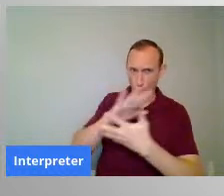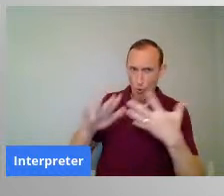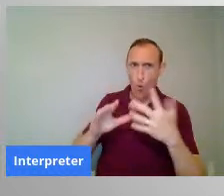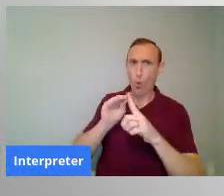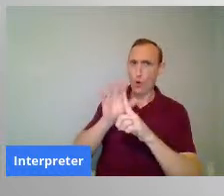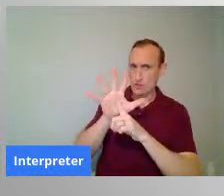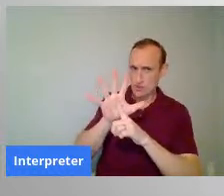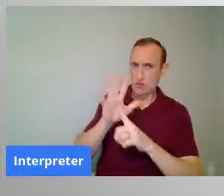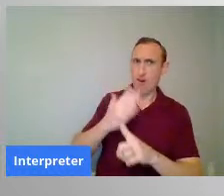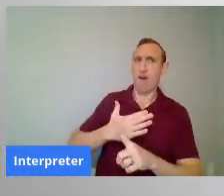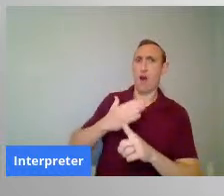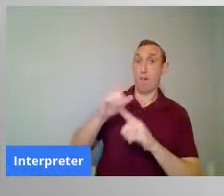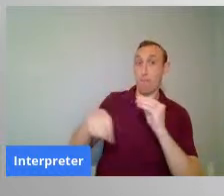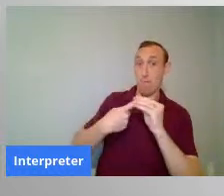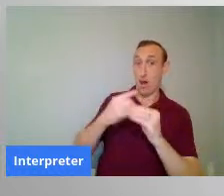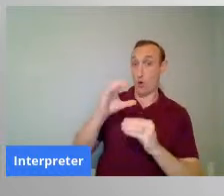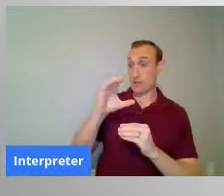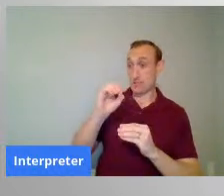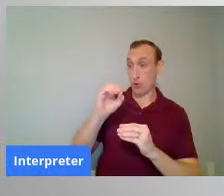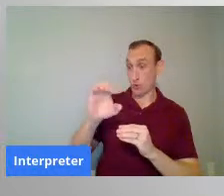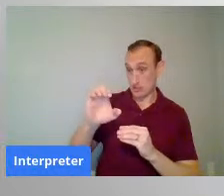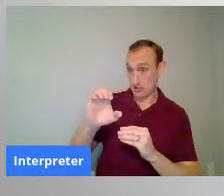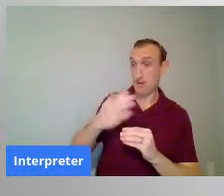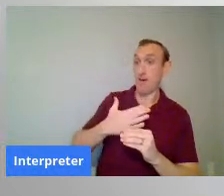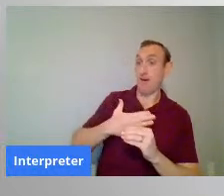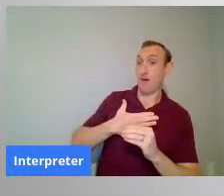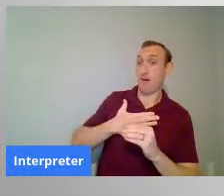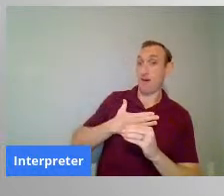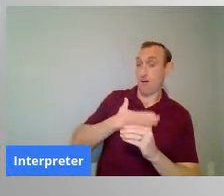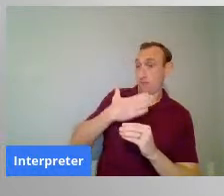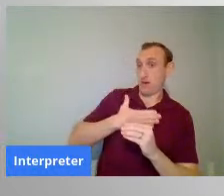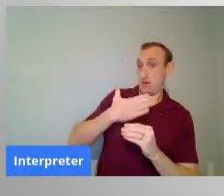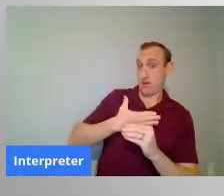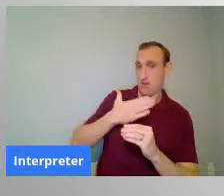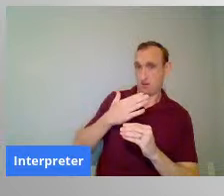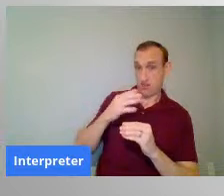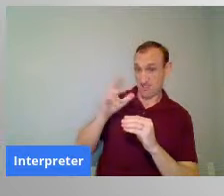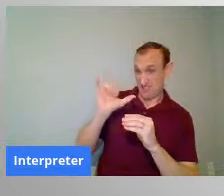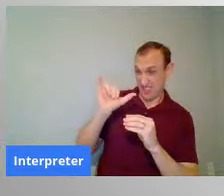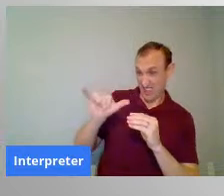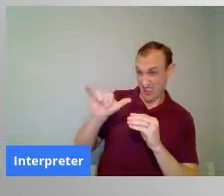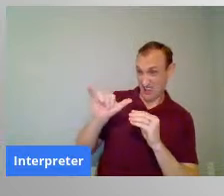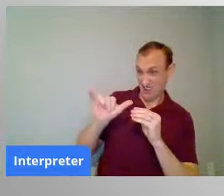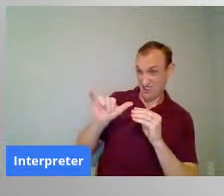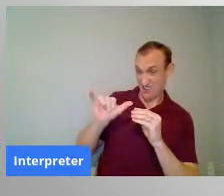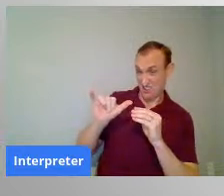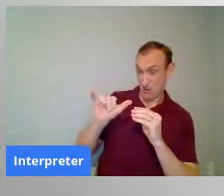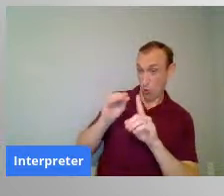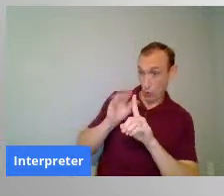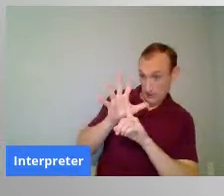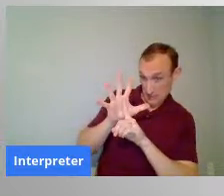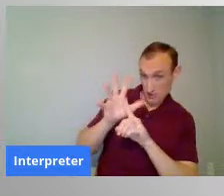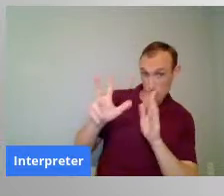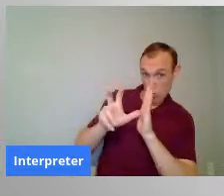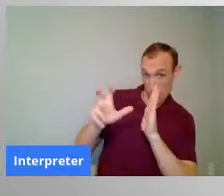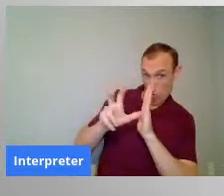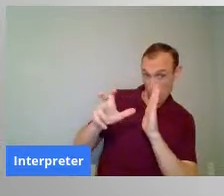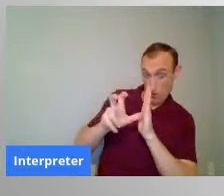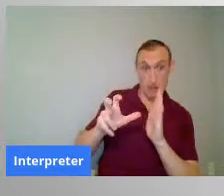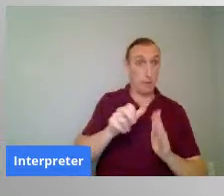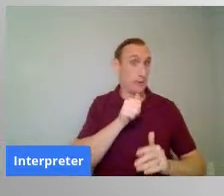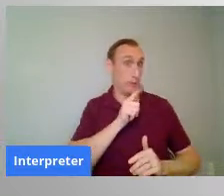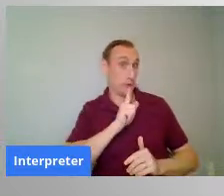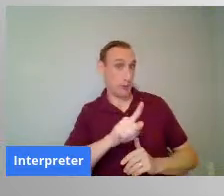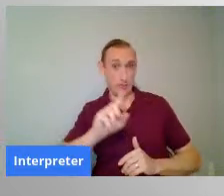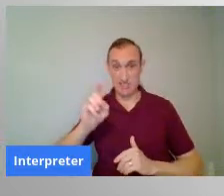that either. So was that recorded by chance in that orientation? Was it recorded? I don't know. Dr. Thomas,